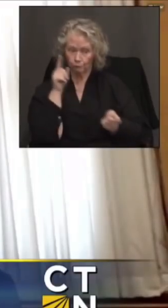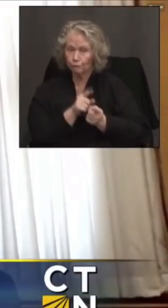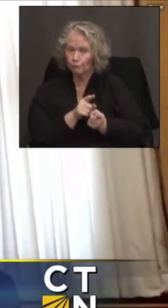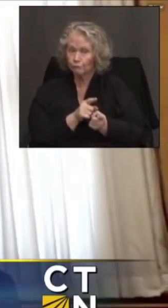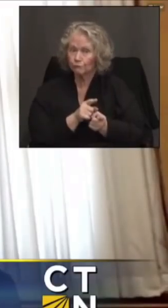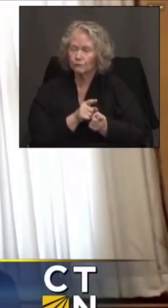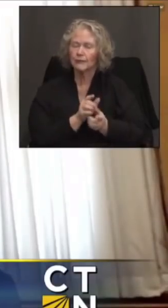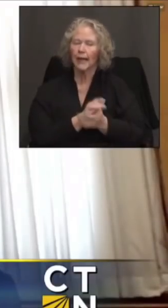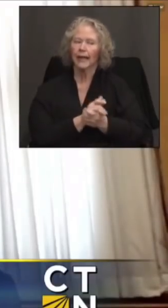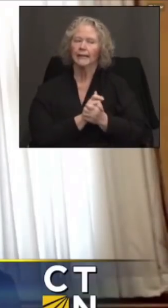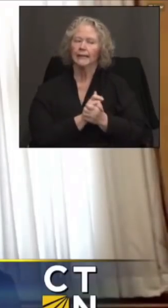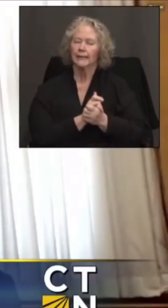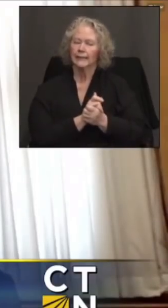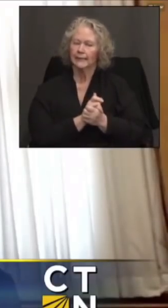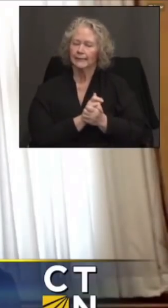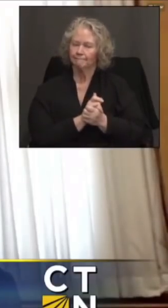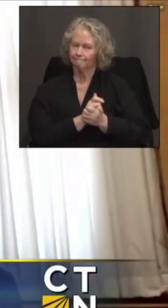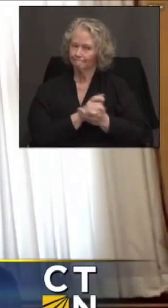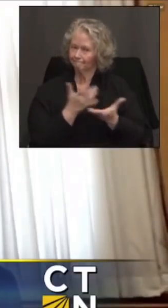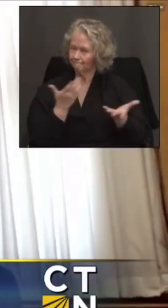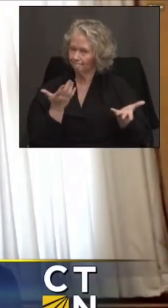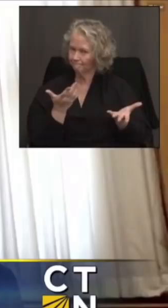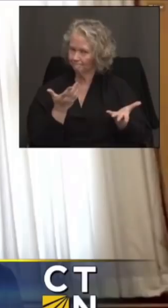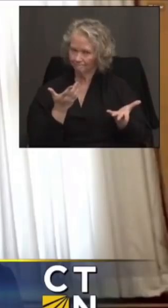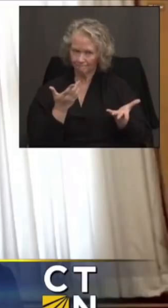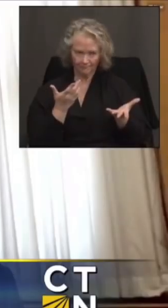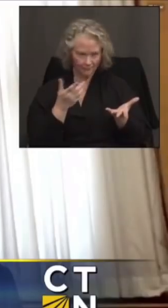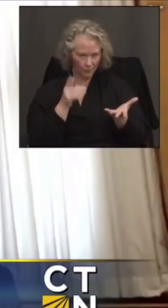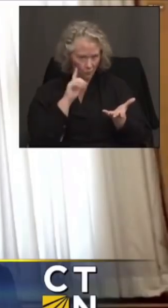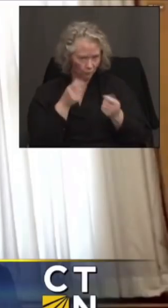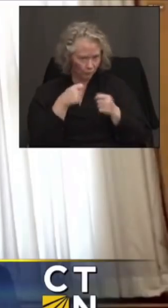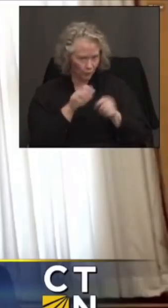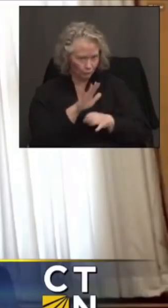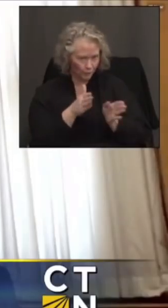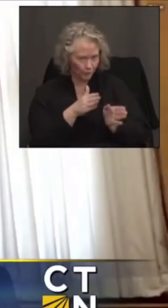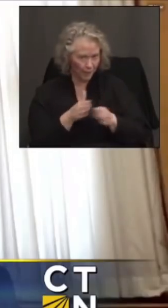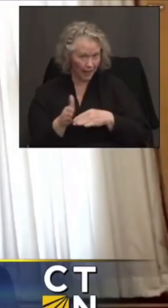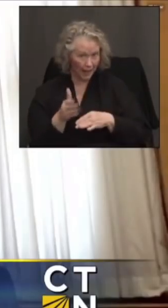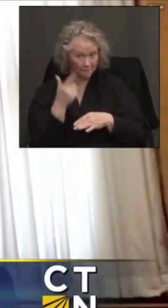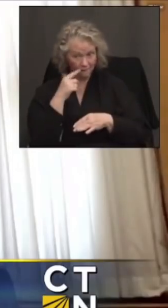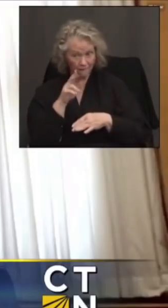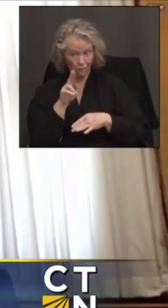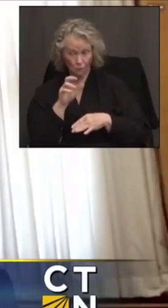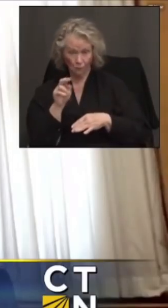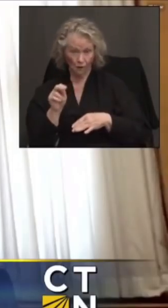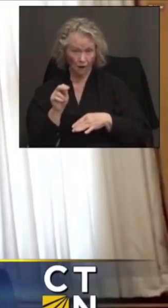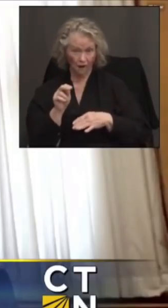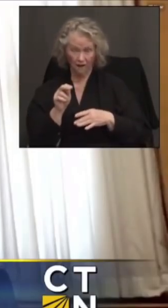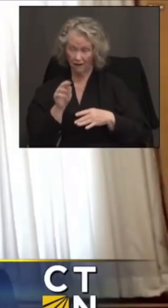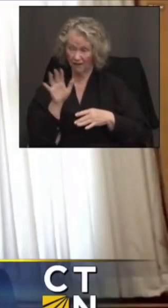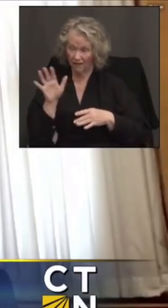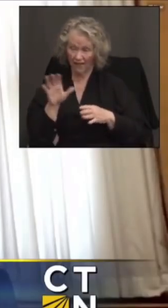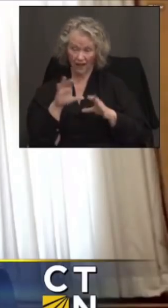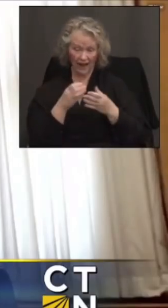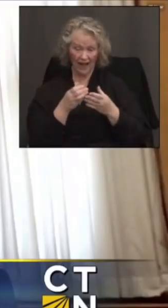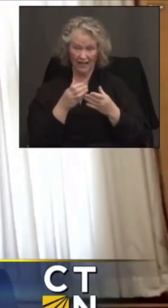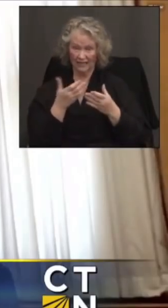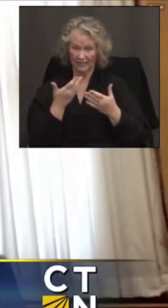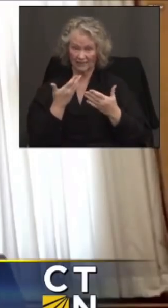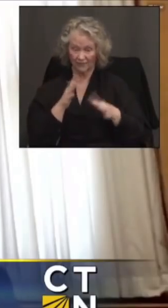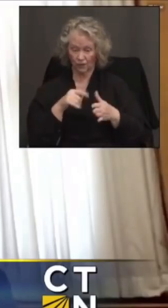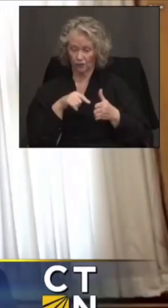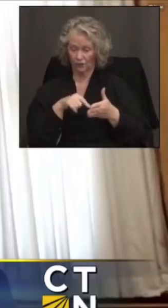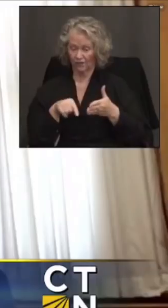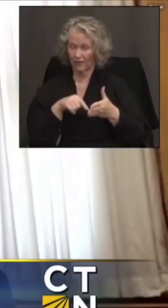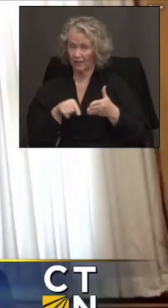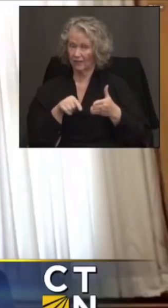declined, is the plan going to change at all? Because UConn may be done with in-person classes in just a matter of days.